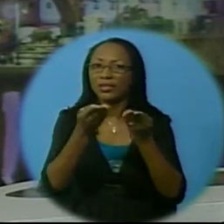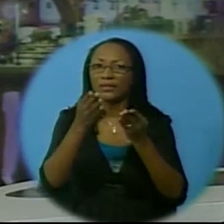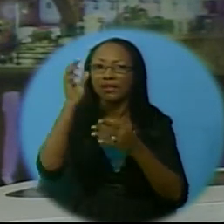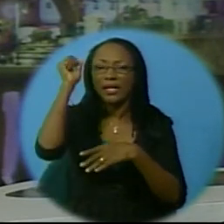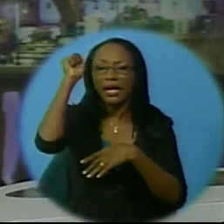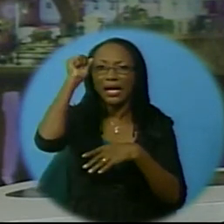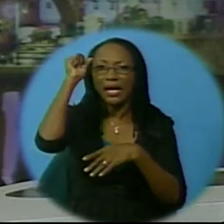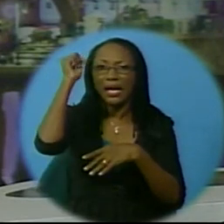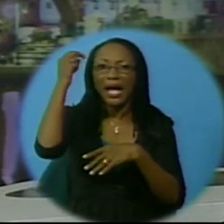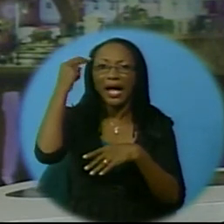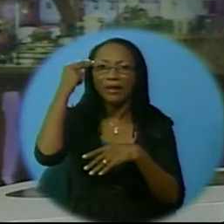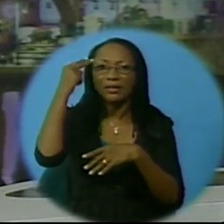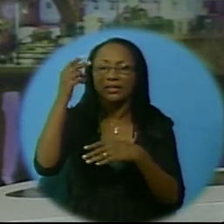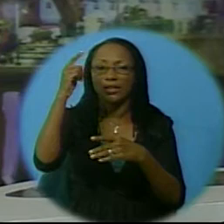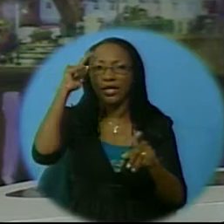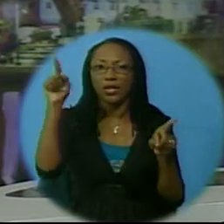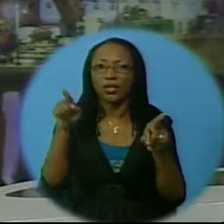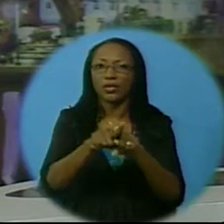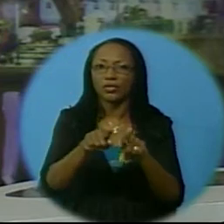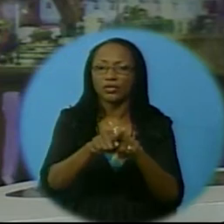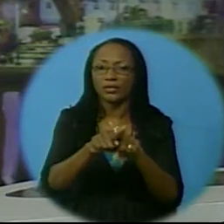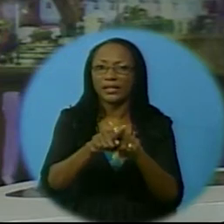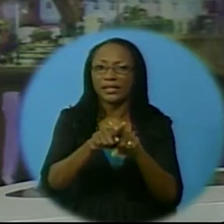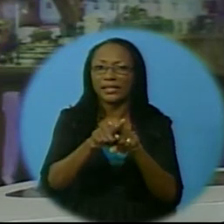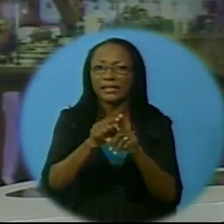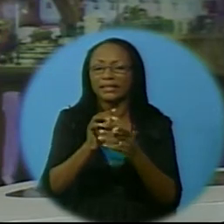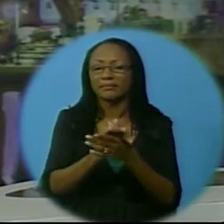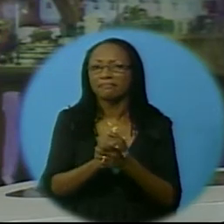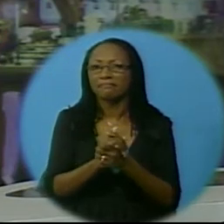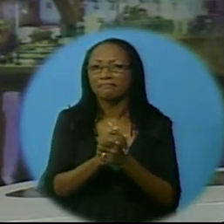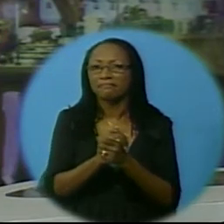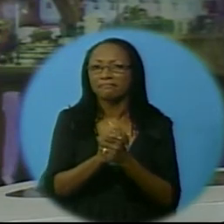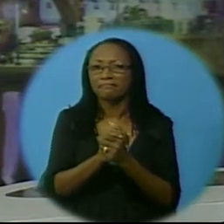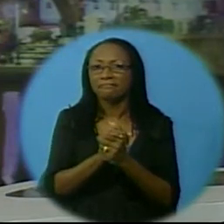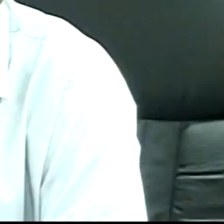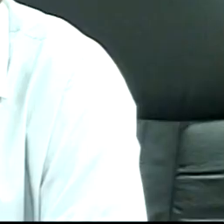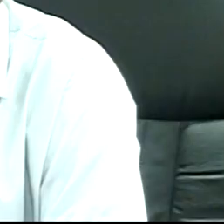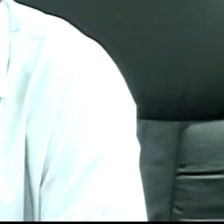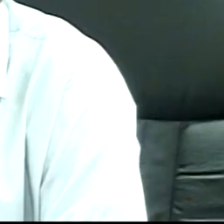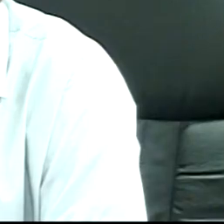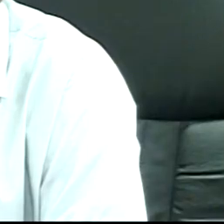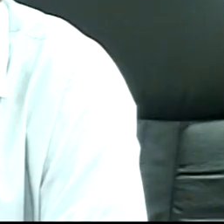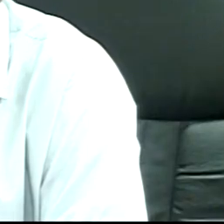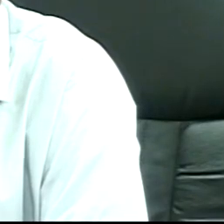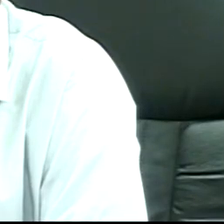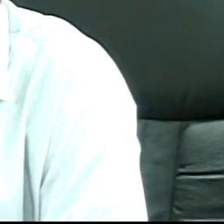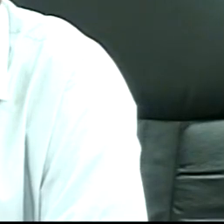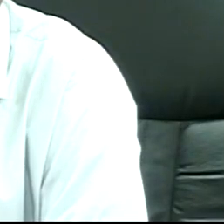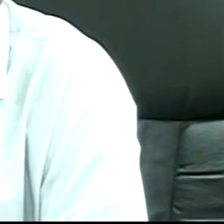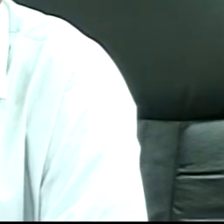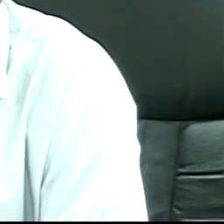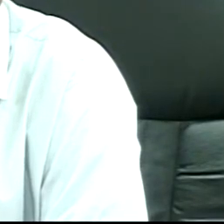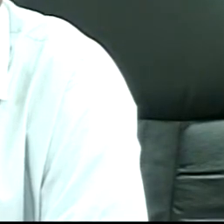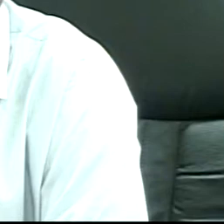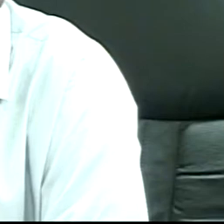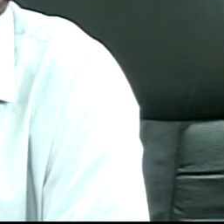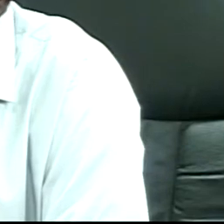assigned a specific number of patients to meet their training requirements. It is about maintaining the quality of